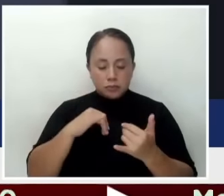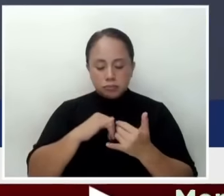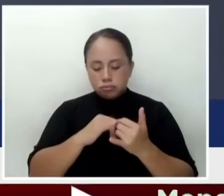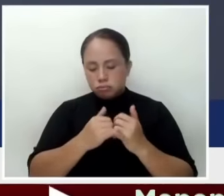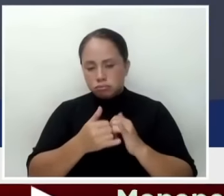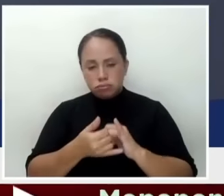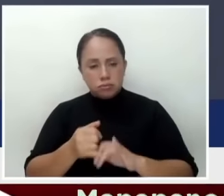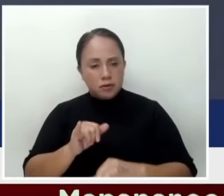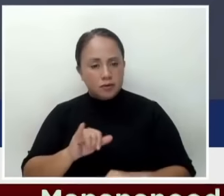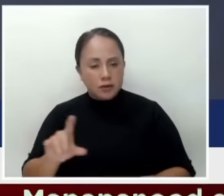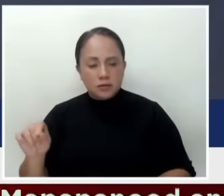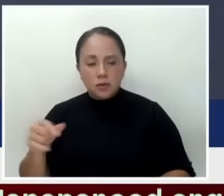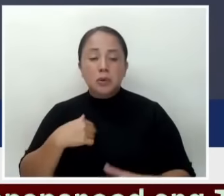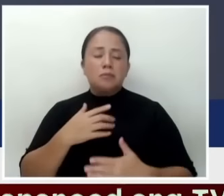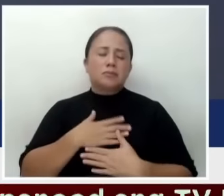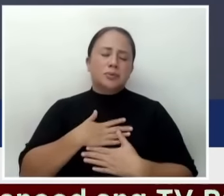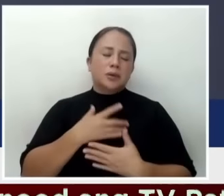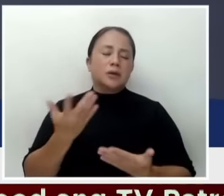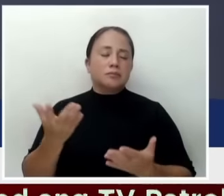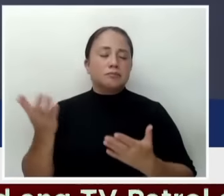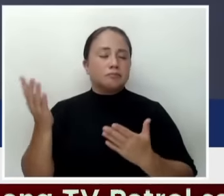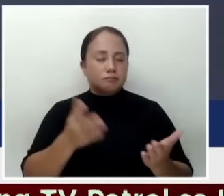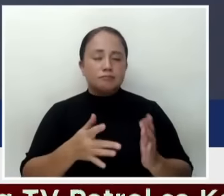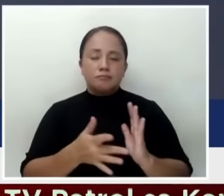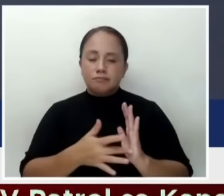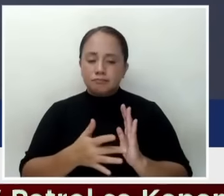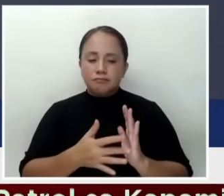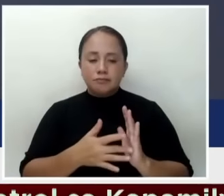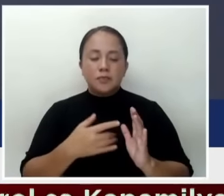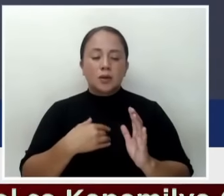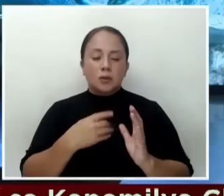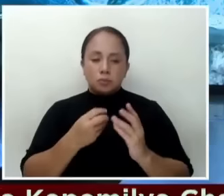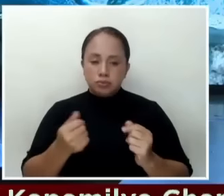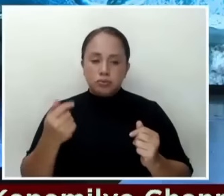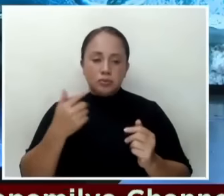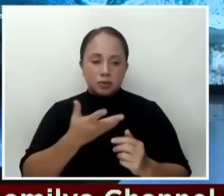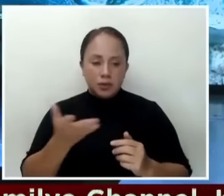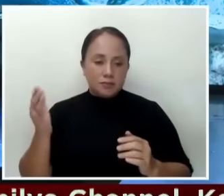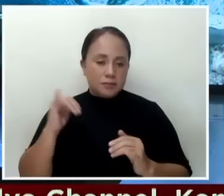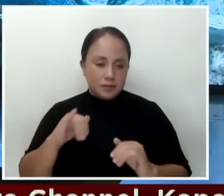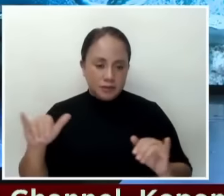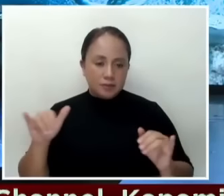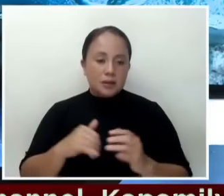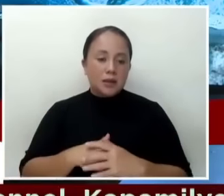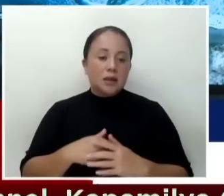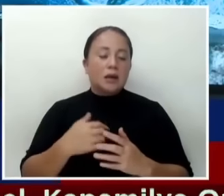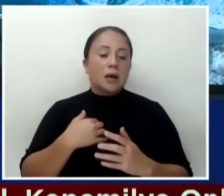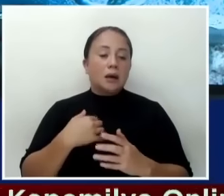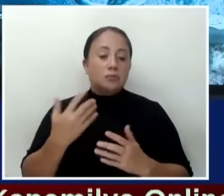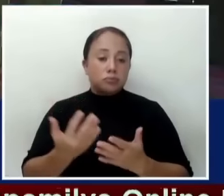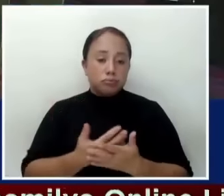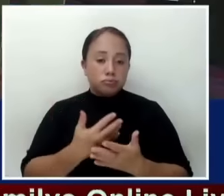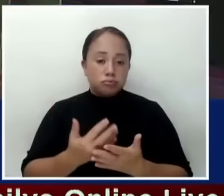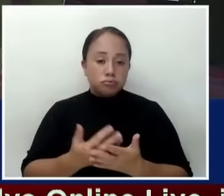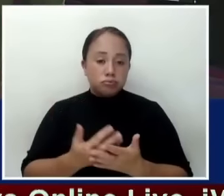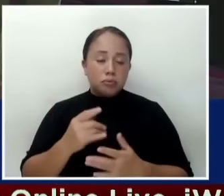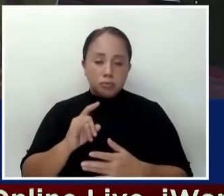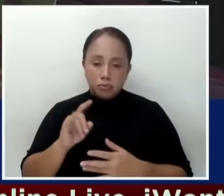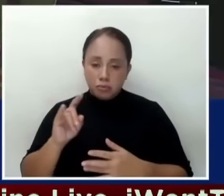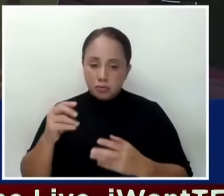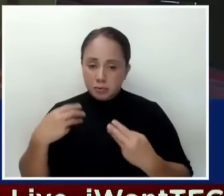as well. We're passionate about bringing those technology-driven solutions to them as well. Isa rin sa mga trend ngayon sa digital marketing ay